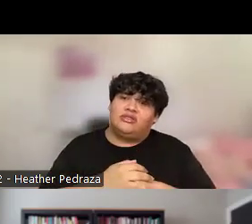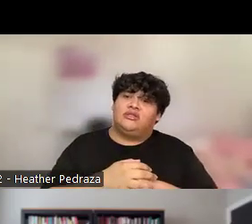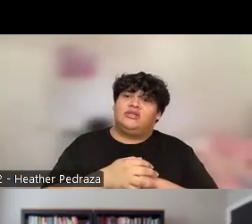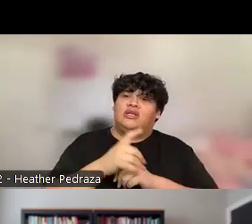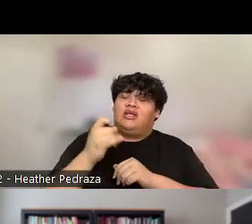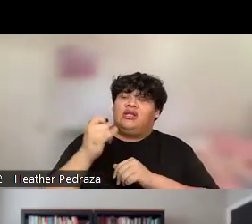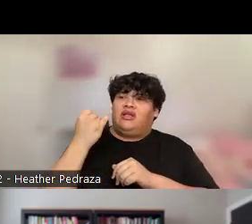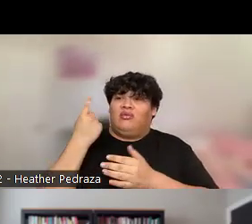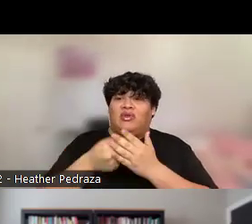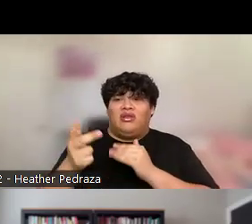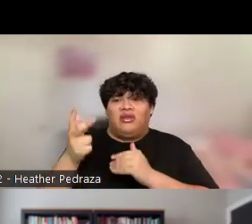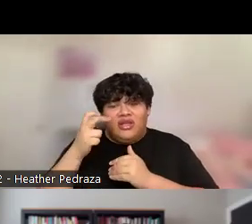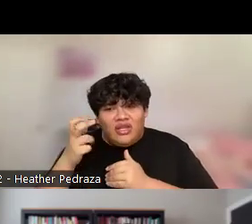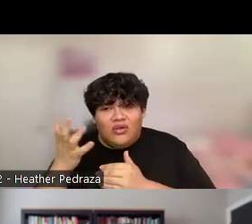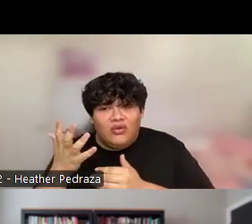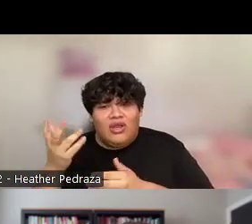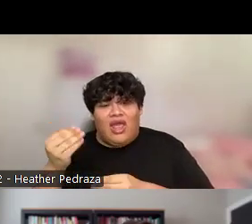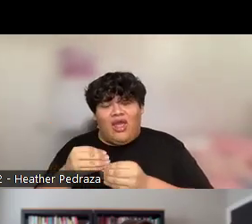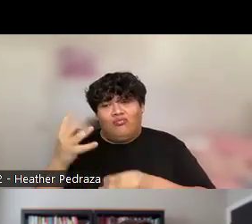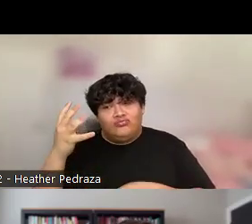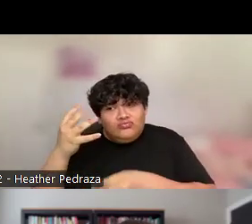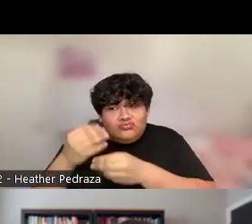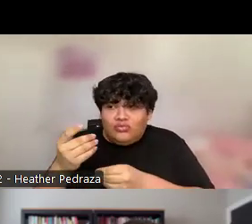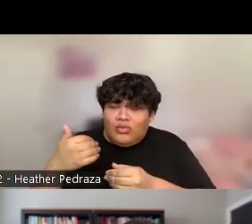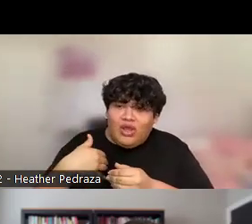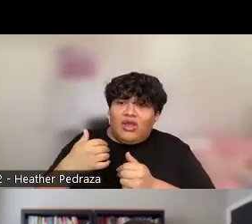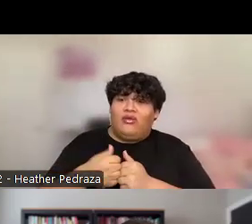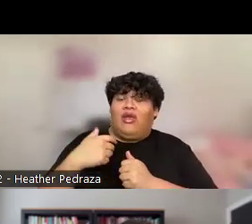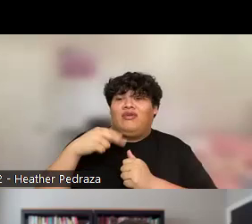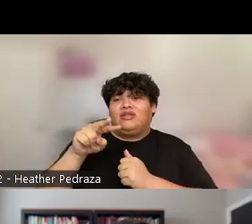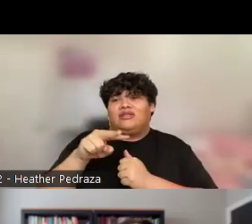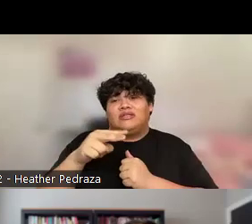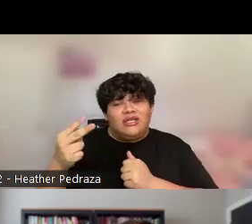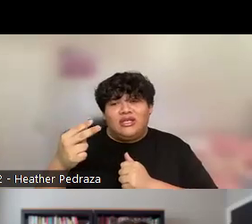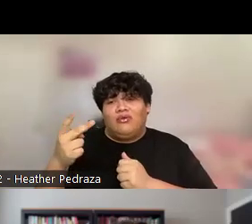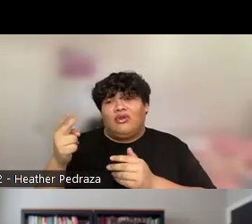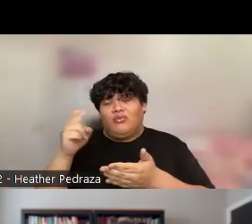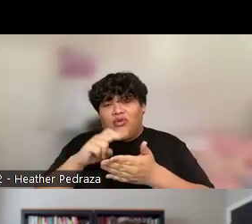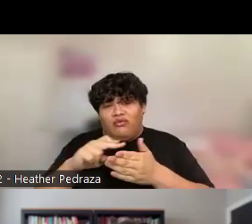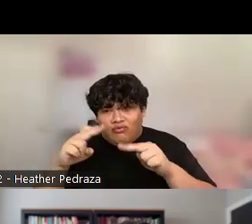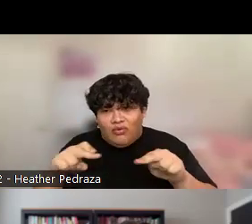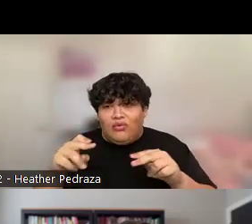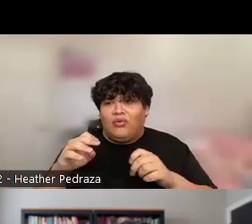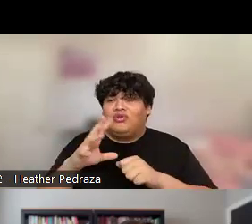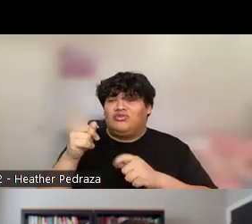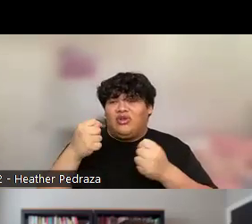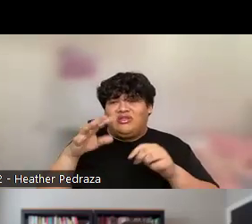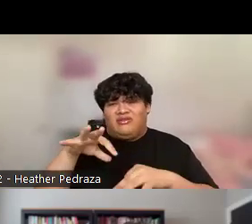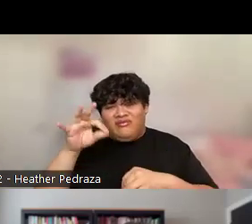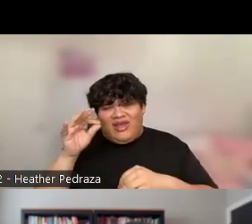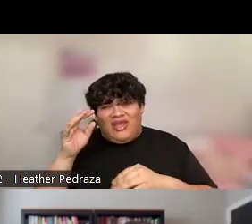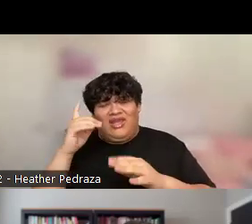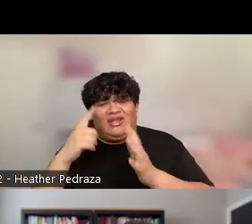from stakeholders, we are also going to be conducting some secondary data review to really try to find